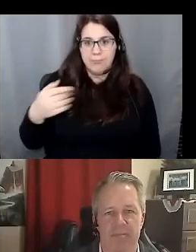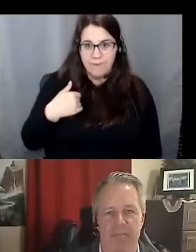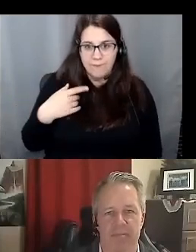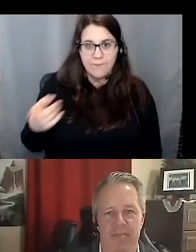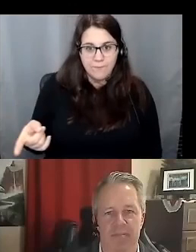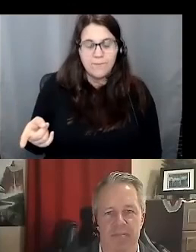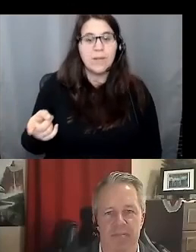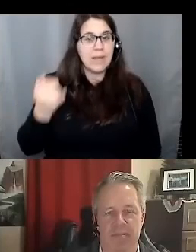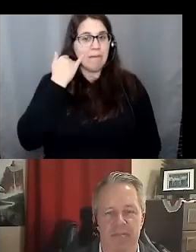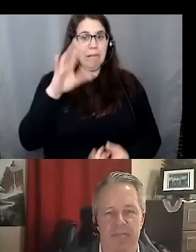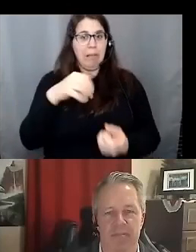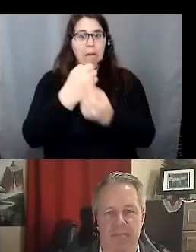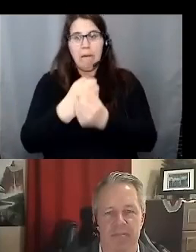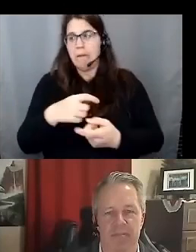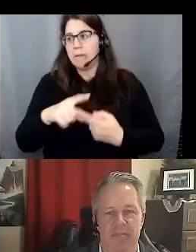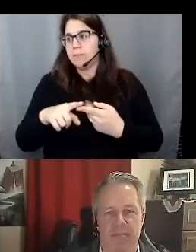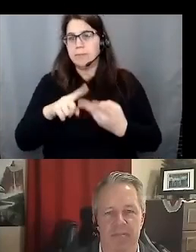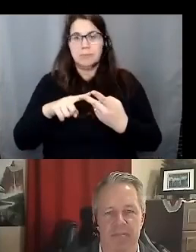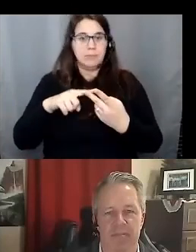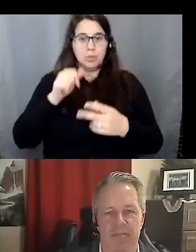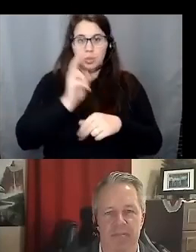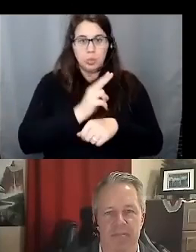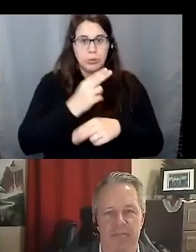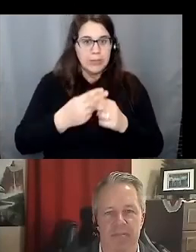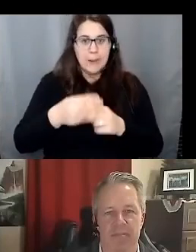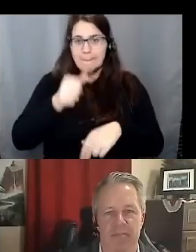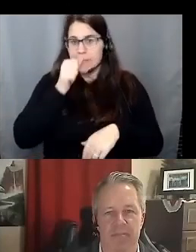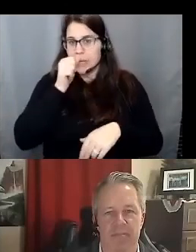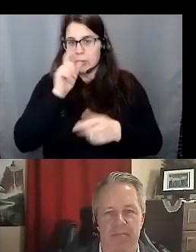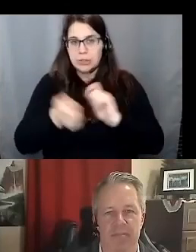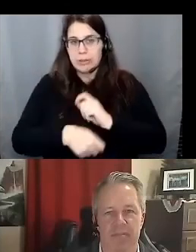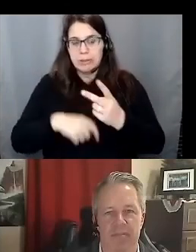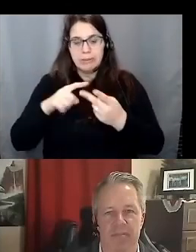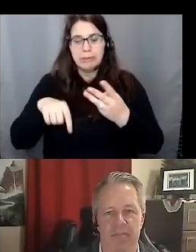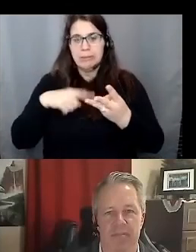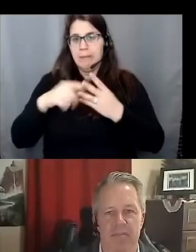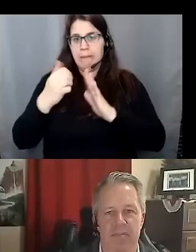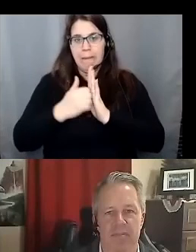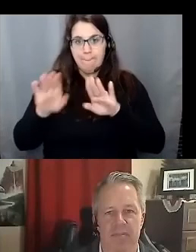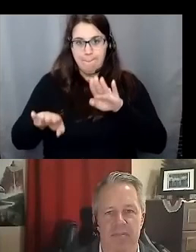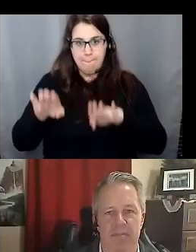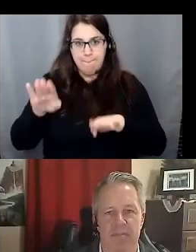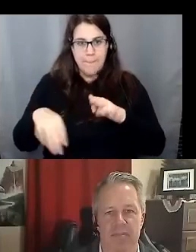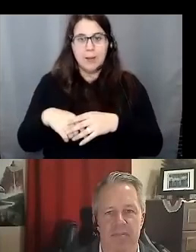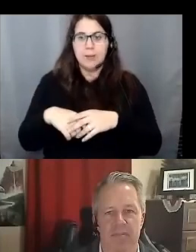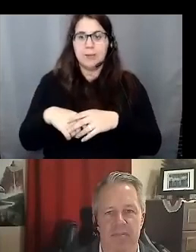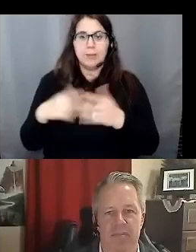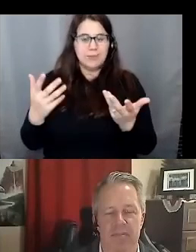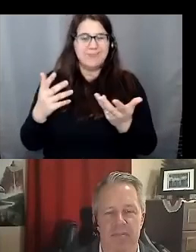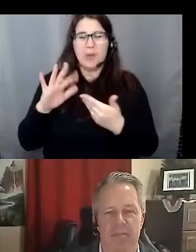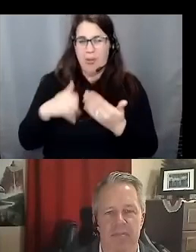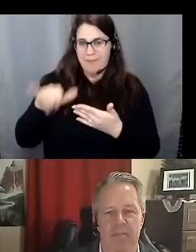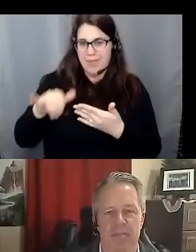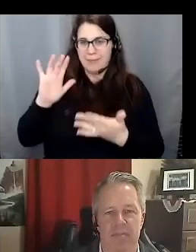to reestablish a username password, you need an account balance or to check on a contribution amount, for example, you can reach out to